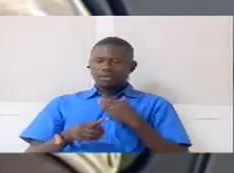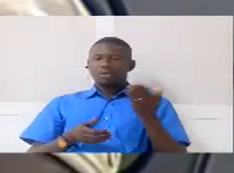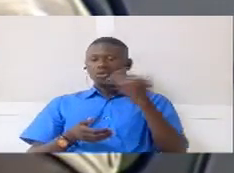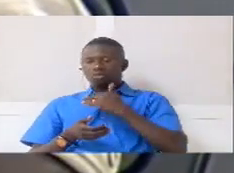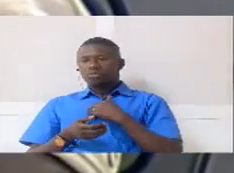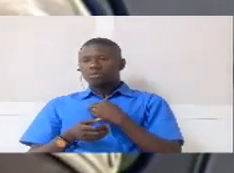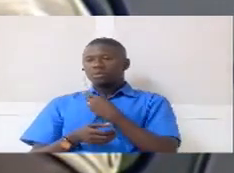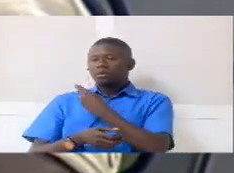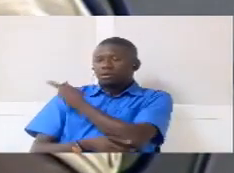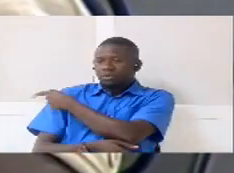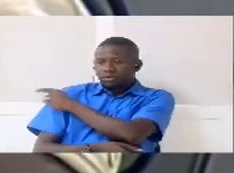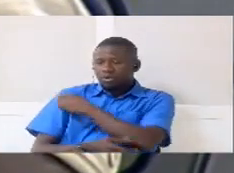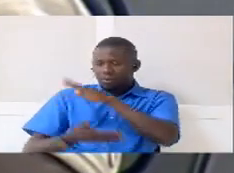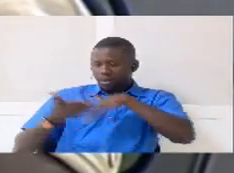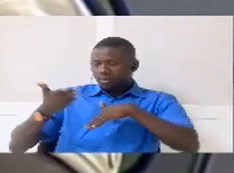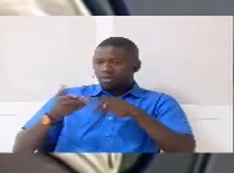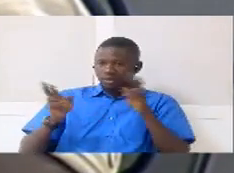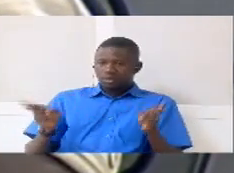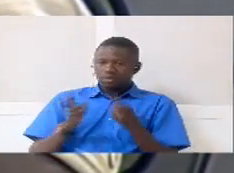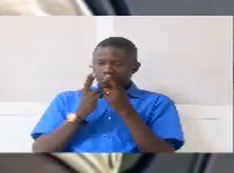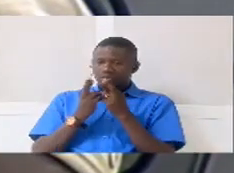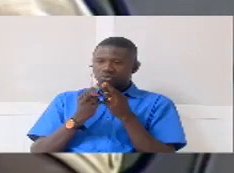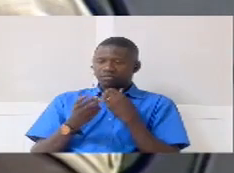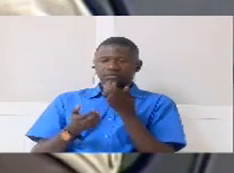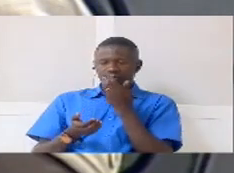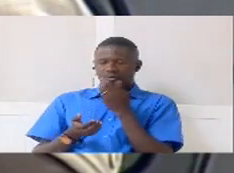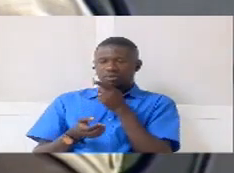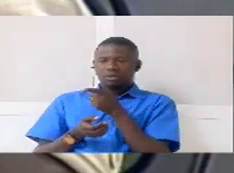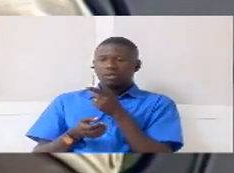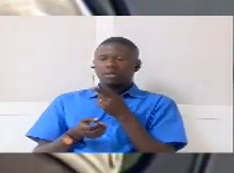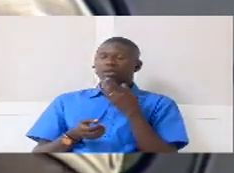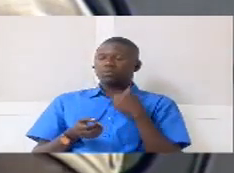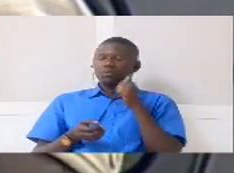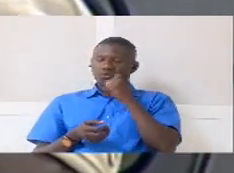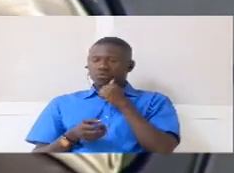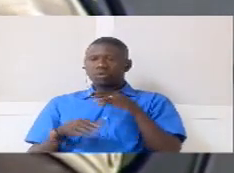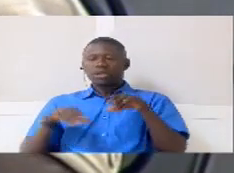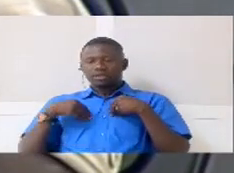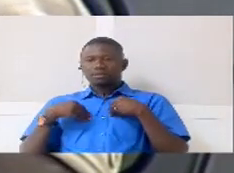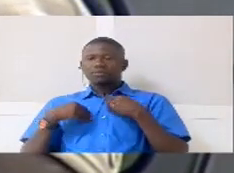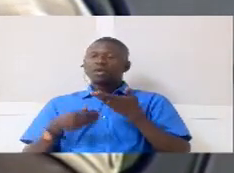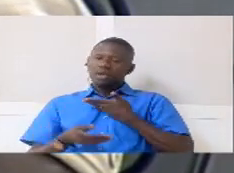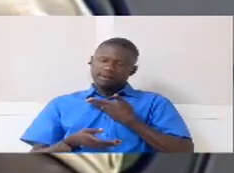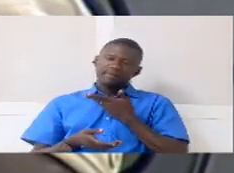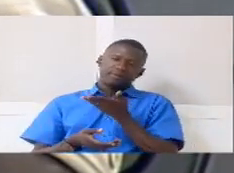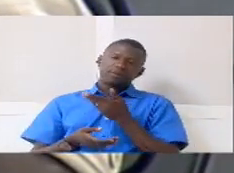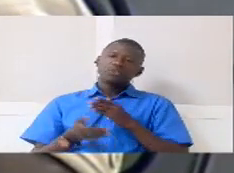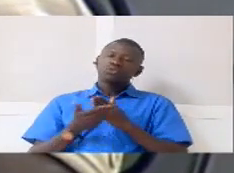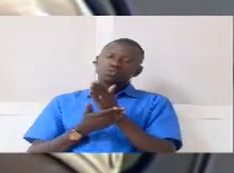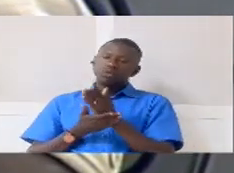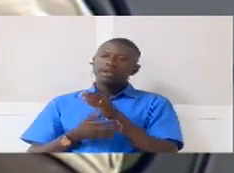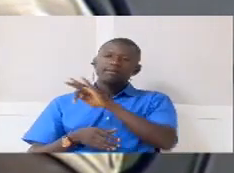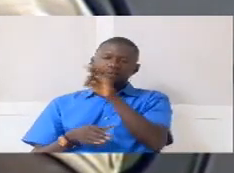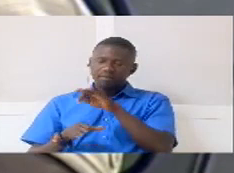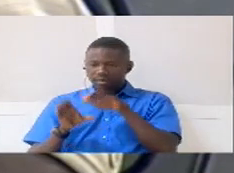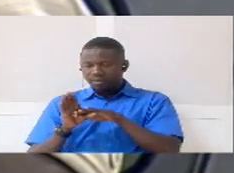medical papers recommending specific food. And therefore, we used to allow them to have them through their families if we